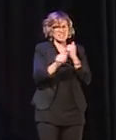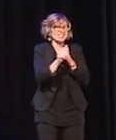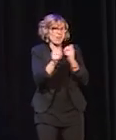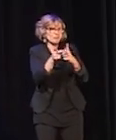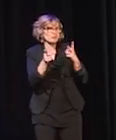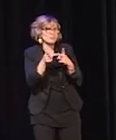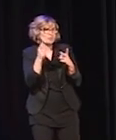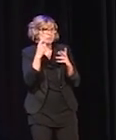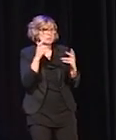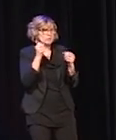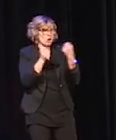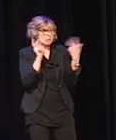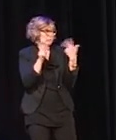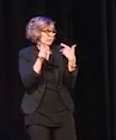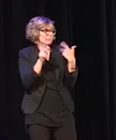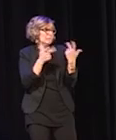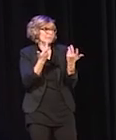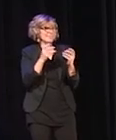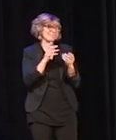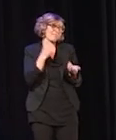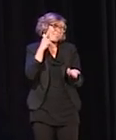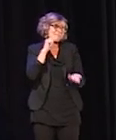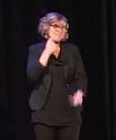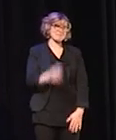kind of neat. It's not really an editing thing, I just thought it was cool.